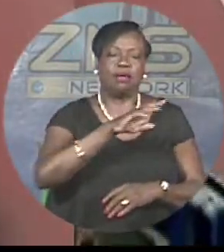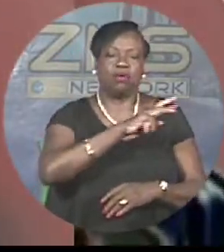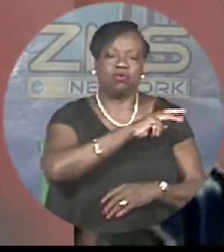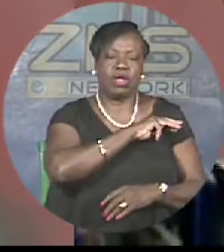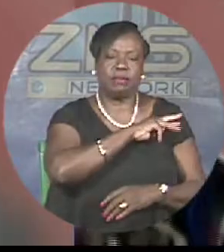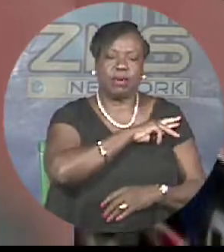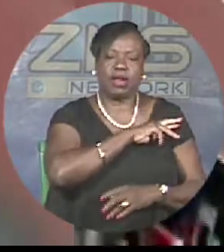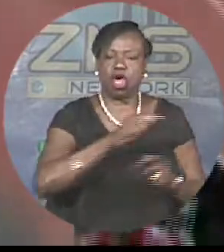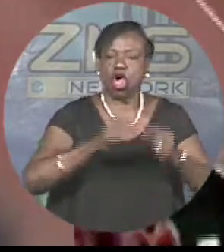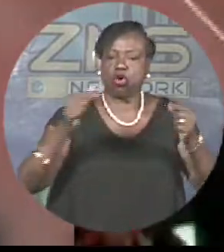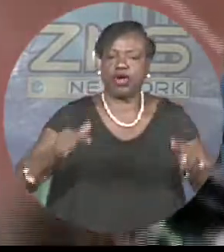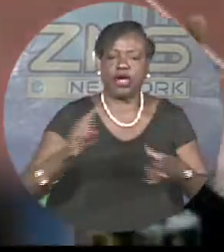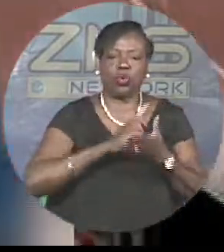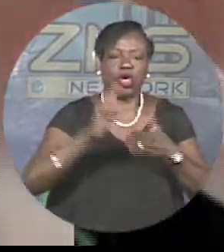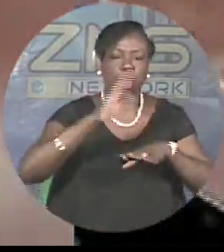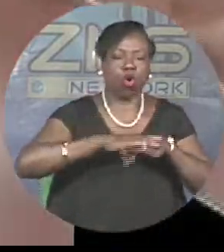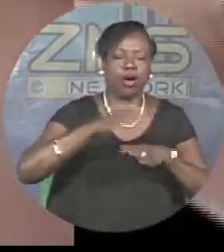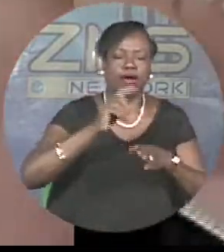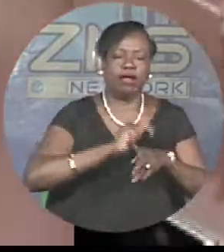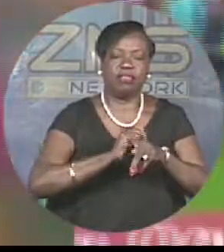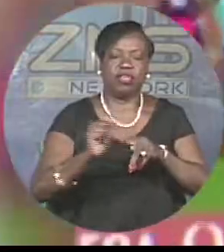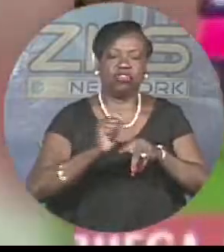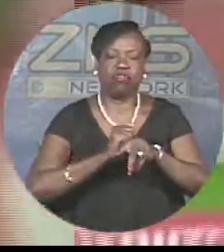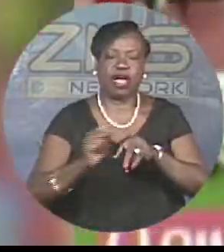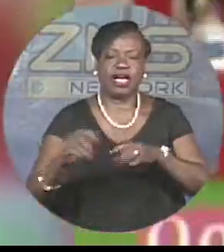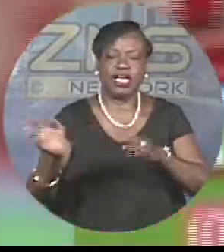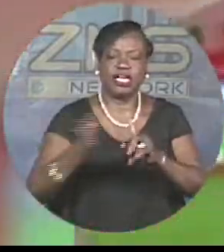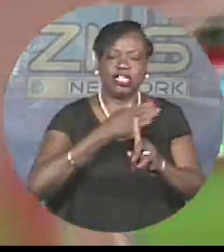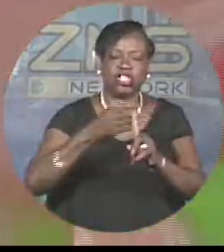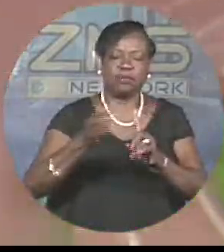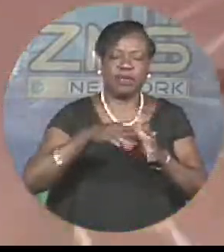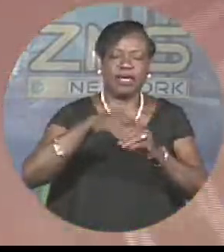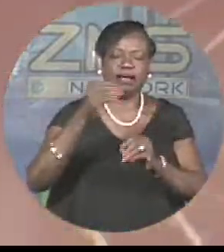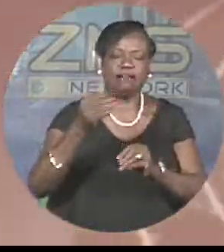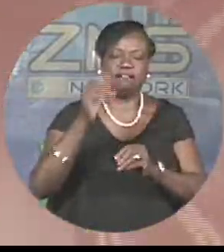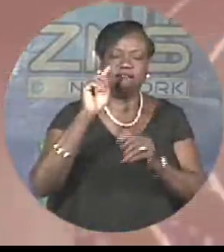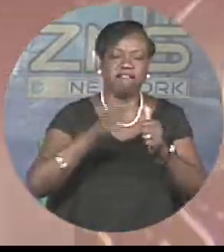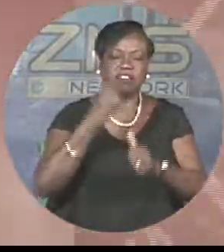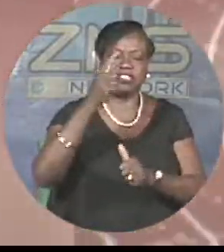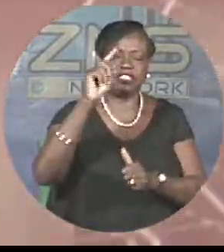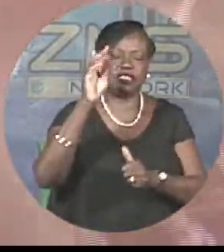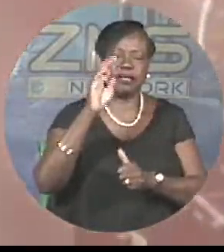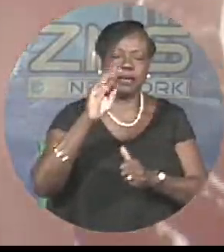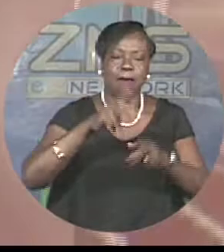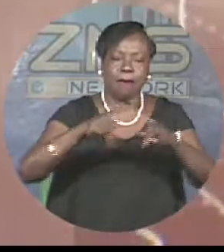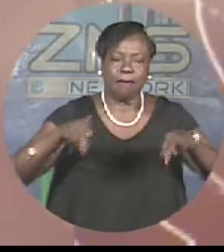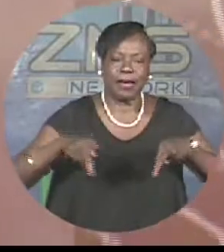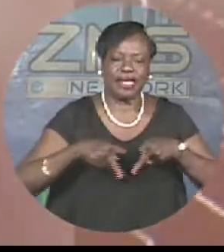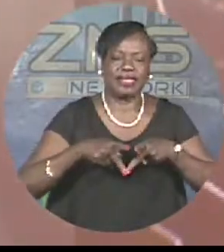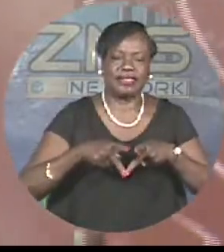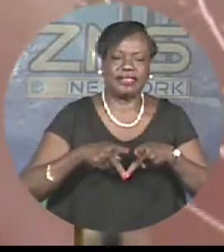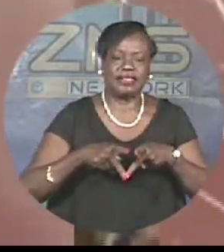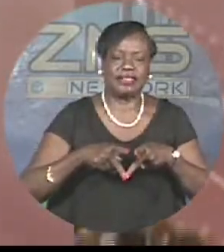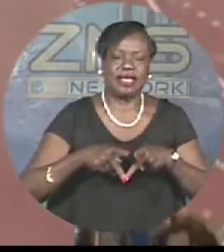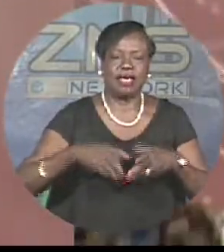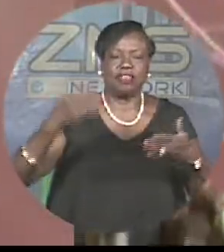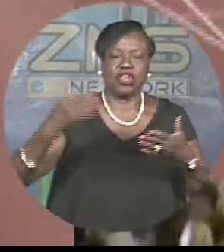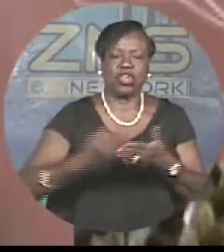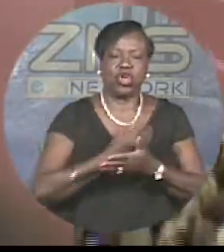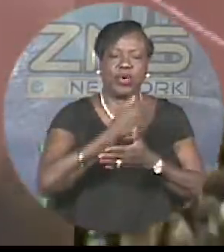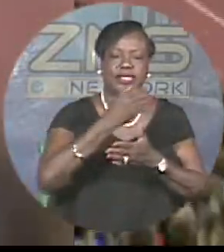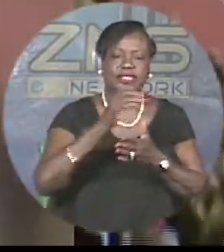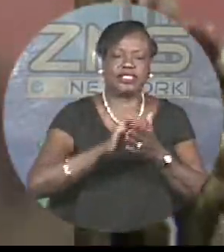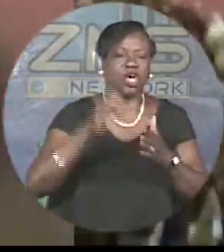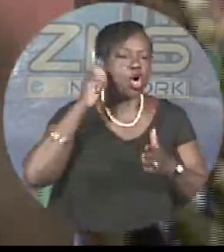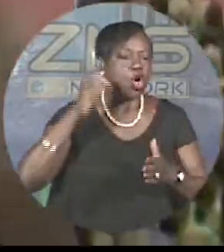on the track. She beat out a star-studded field for first place in the 200 meters at Diamond League Zurich. The newest Golden Girls